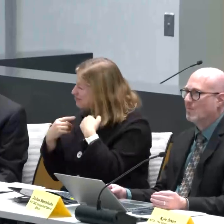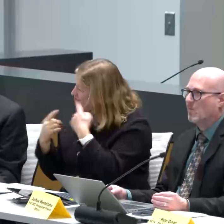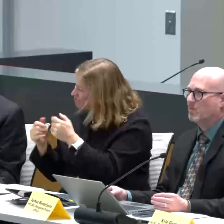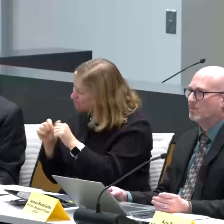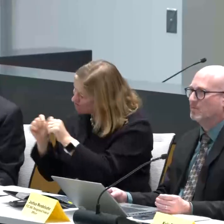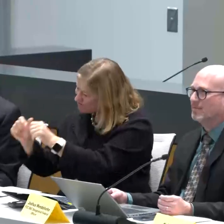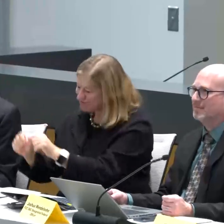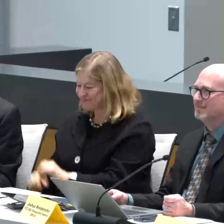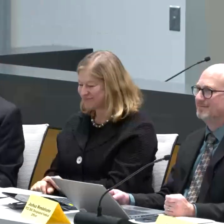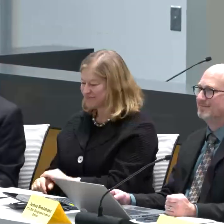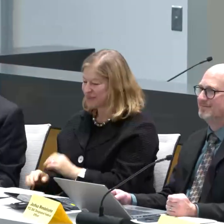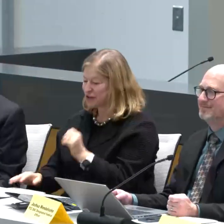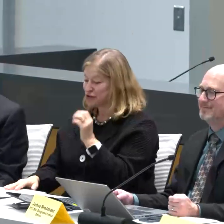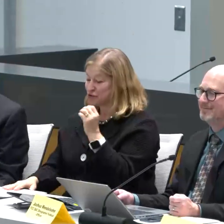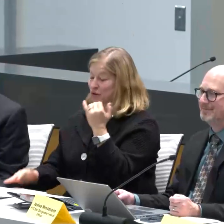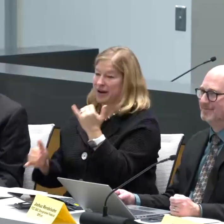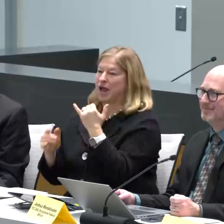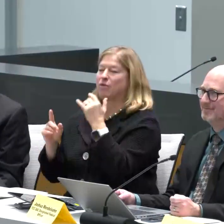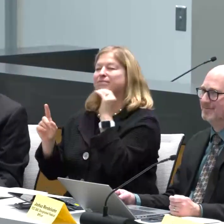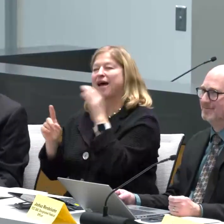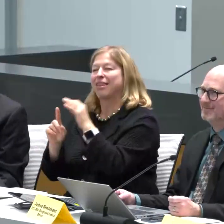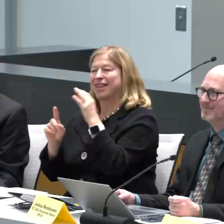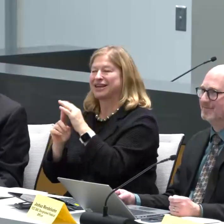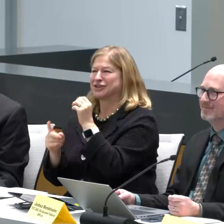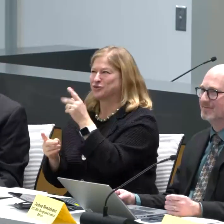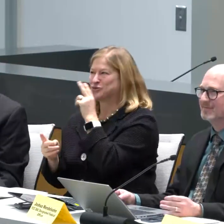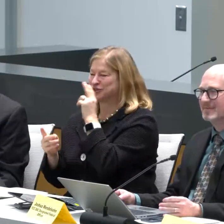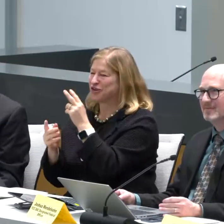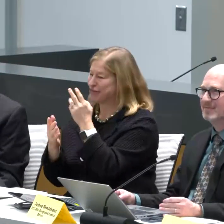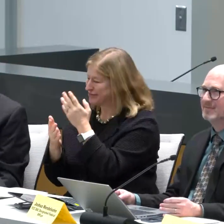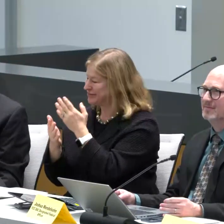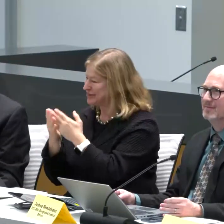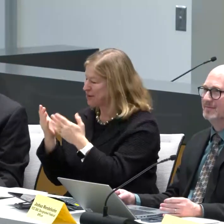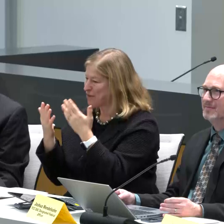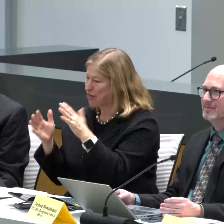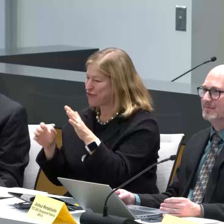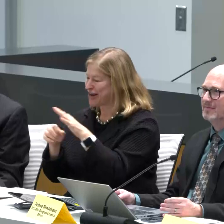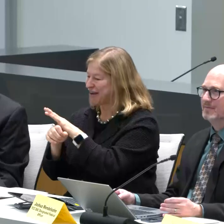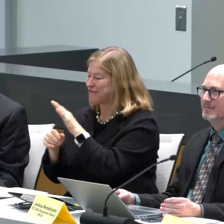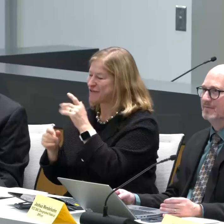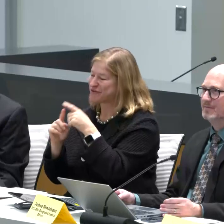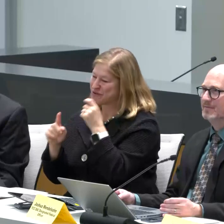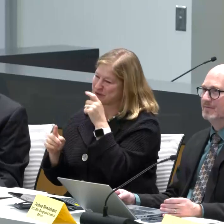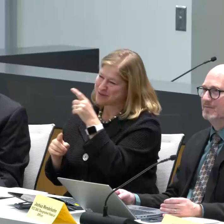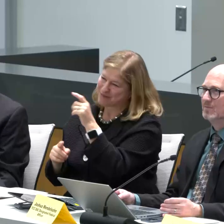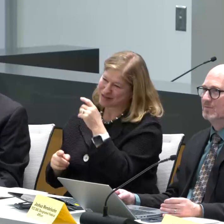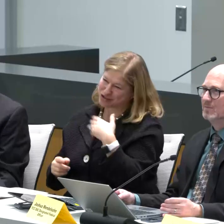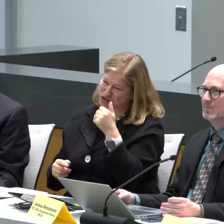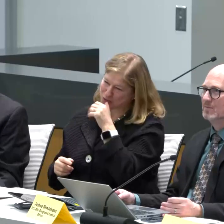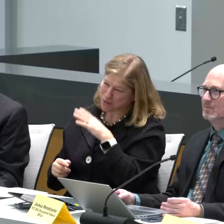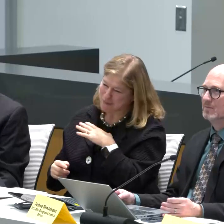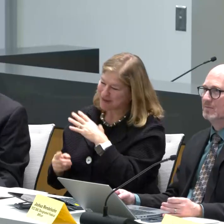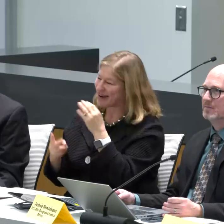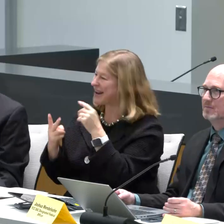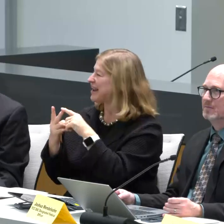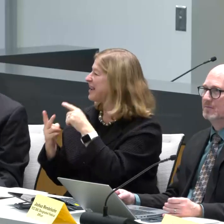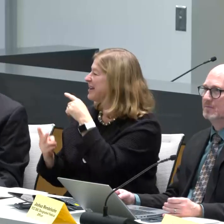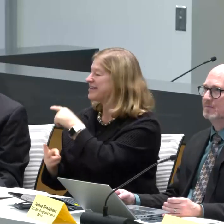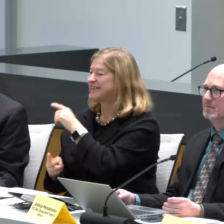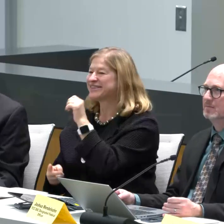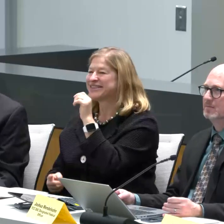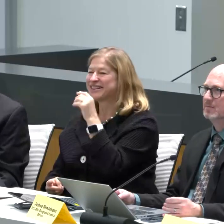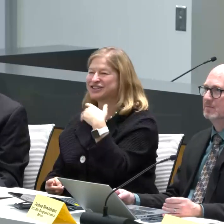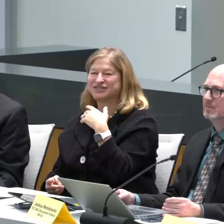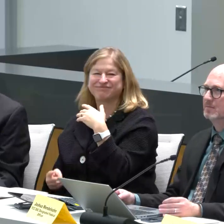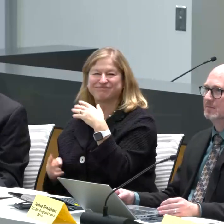Thanks, everyone. Looking forward to working together and continuing the great work that's been done. Now onwards, I'd like to spotlight a few things. Some have already